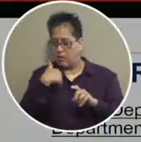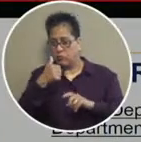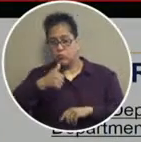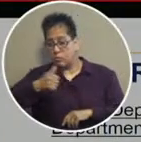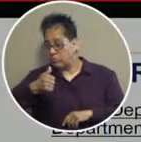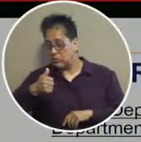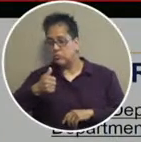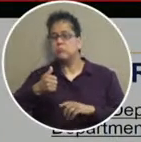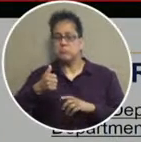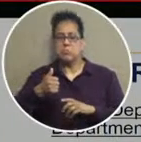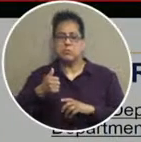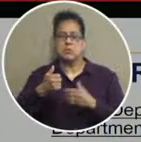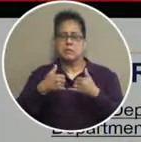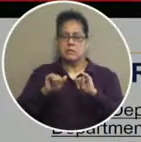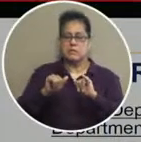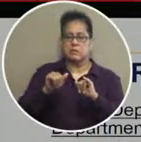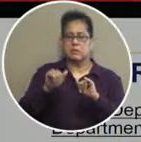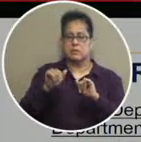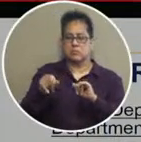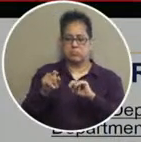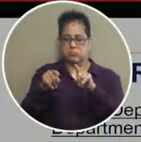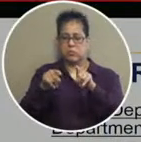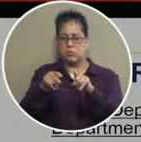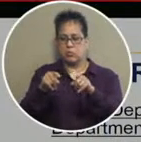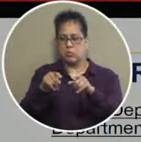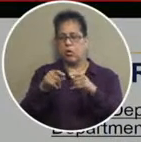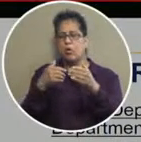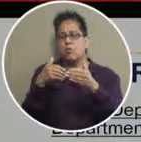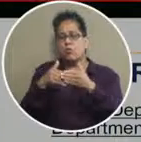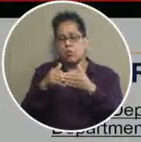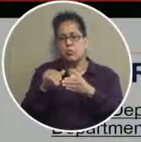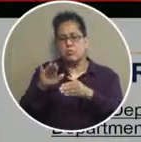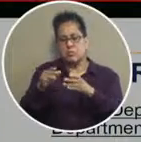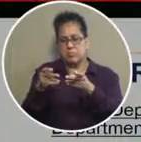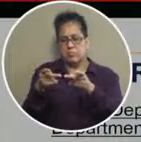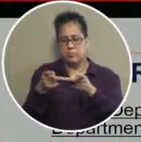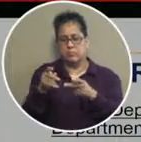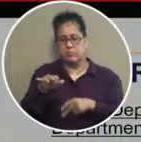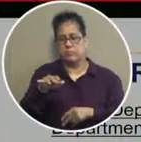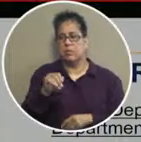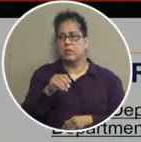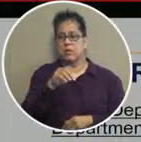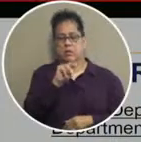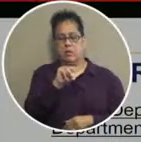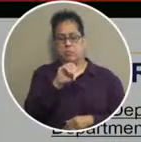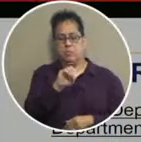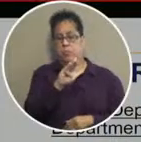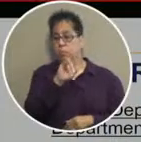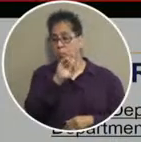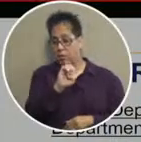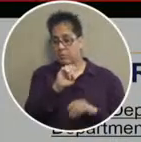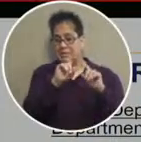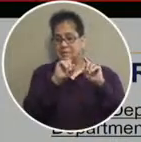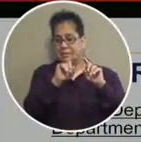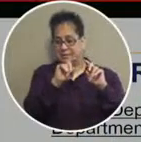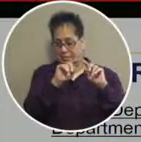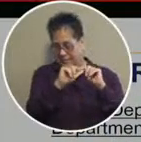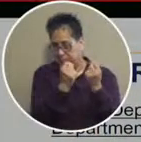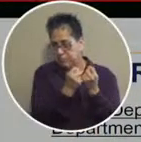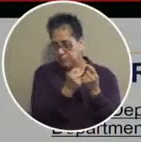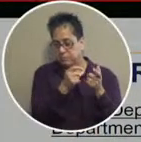transport necessarily, that they could still go to a location very close to them. This mobile team came